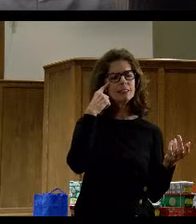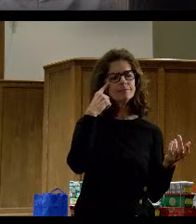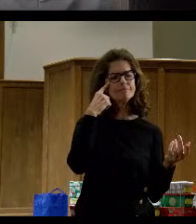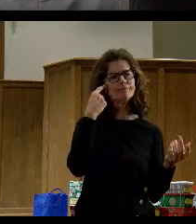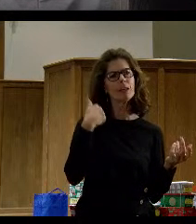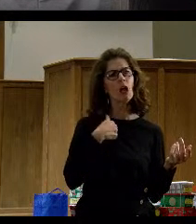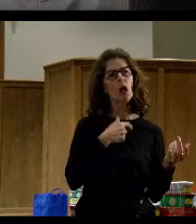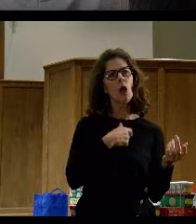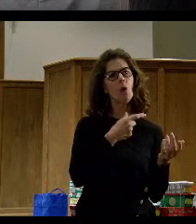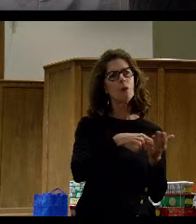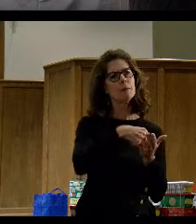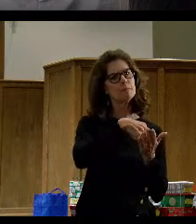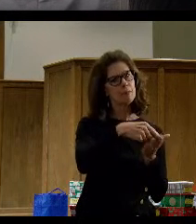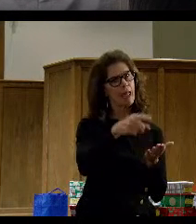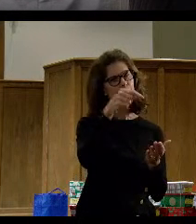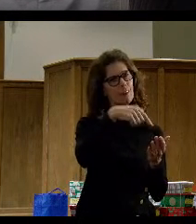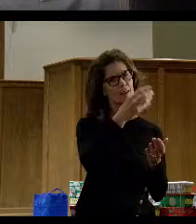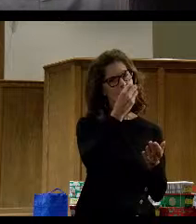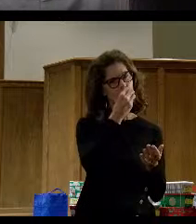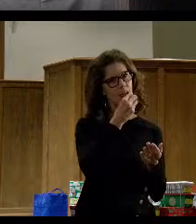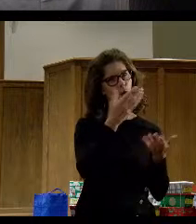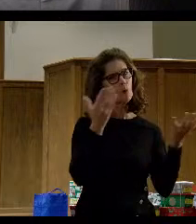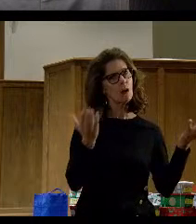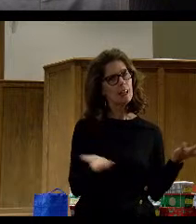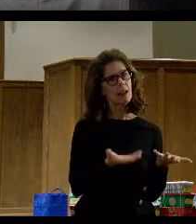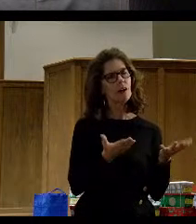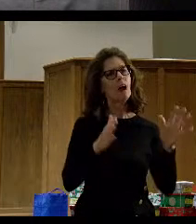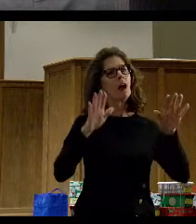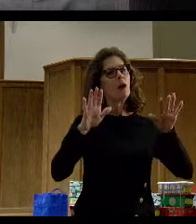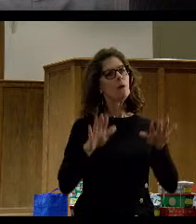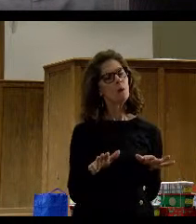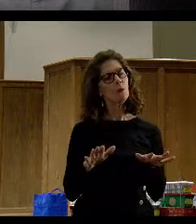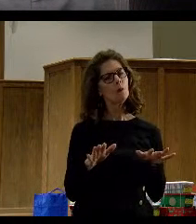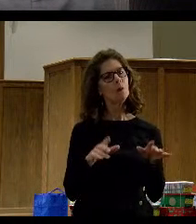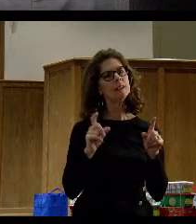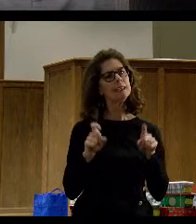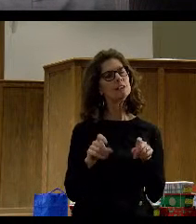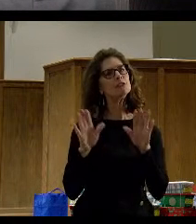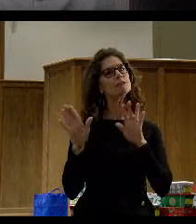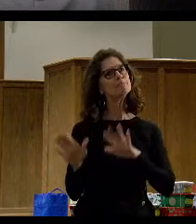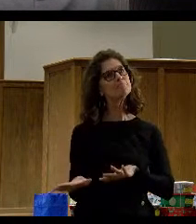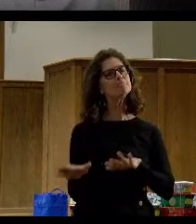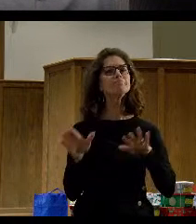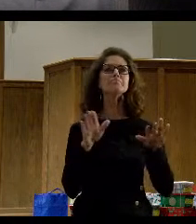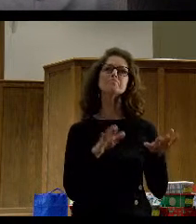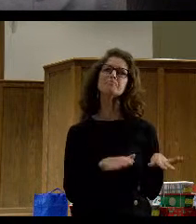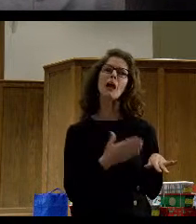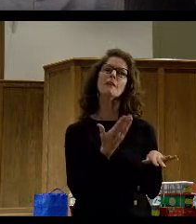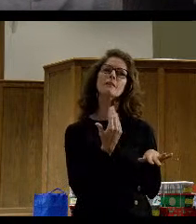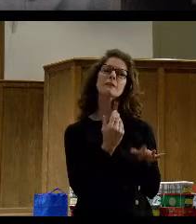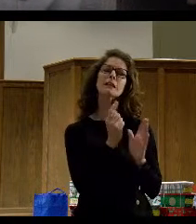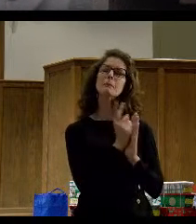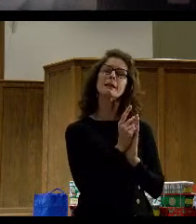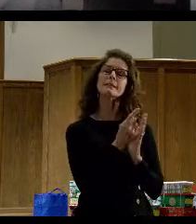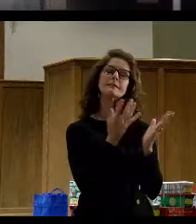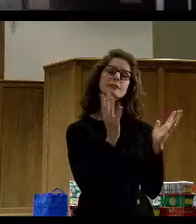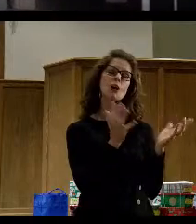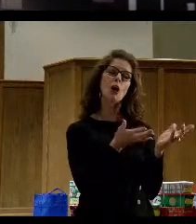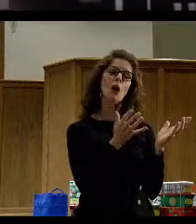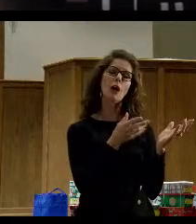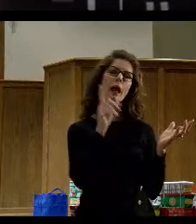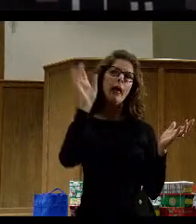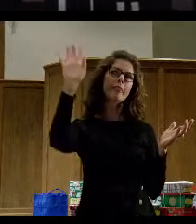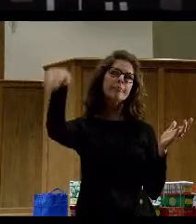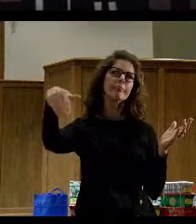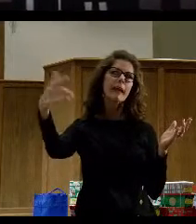meal, we're here, we need to enjoy it. And if we want to take 15 extra minutes to talk, that's just fine. Those people can wait by